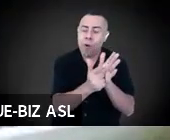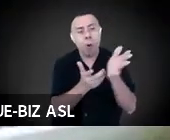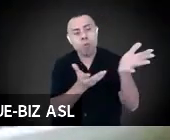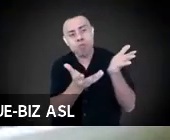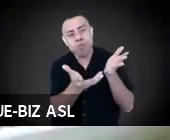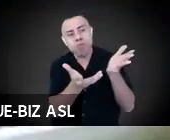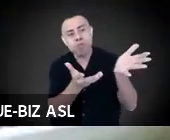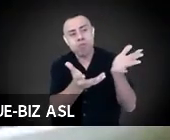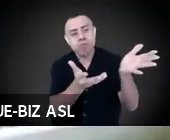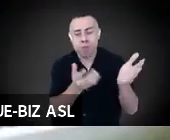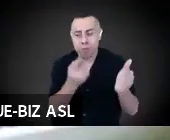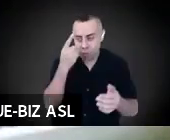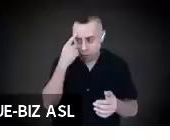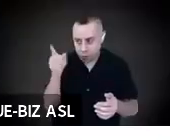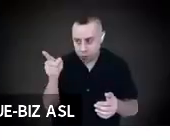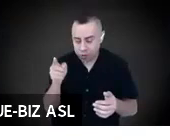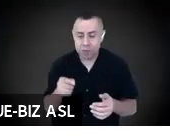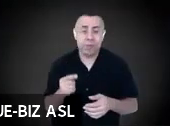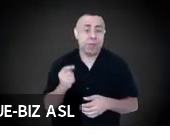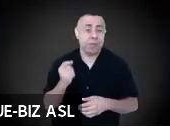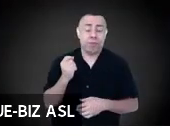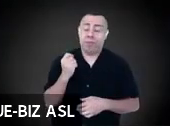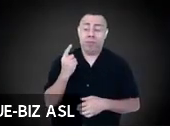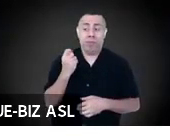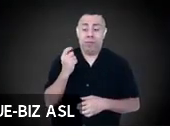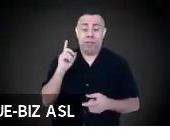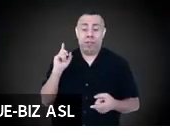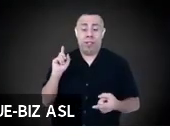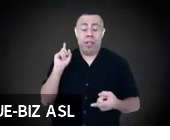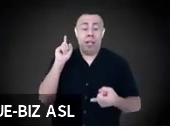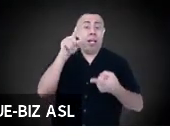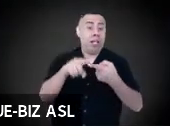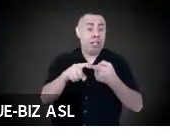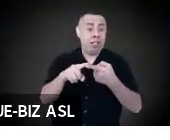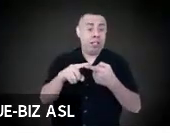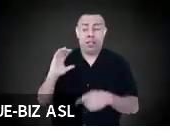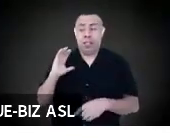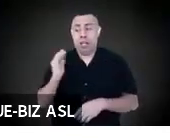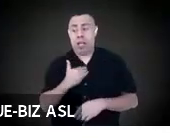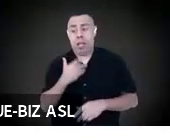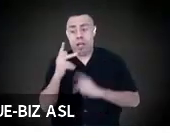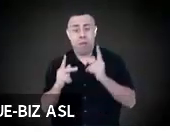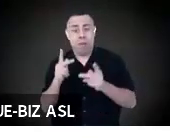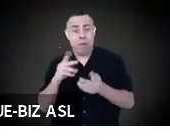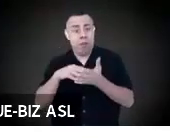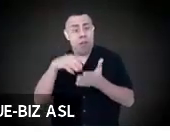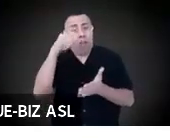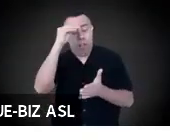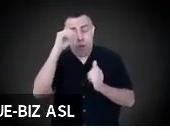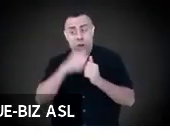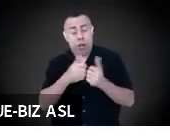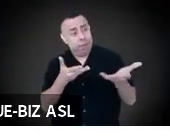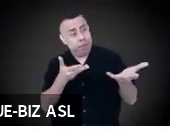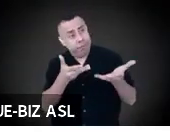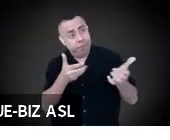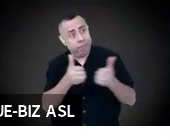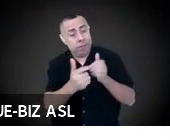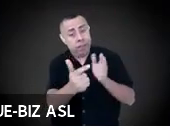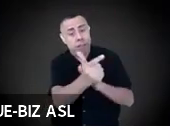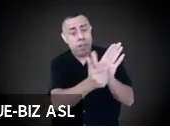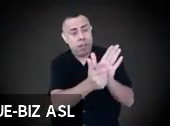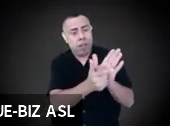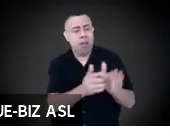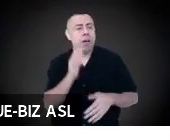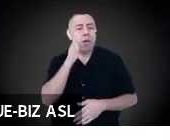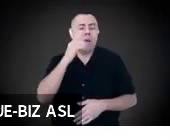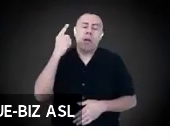start teaching our people how to deal with the legal system, this is going to always happen. And coercion is a big part